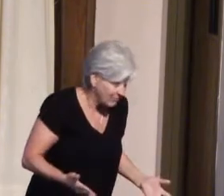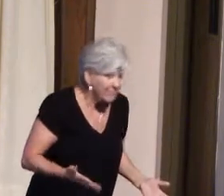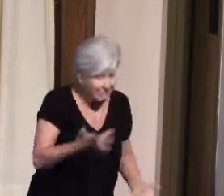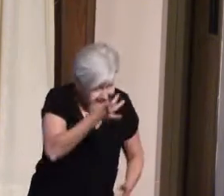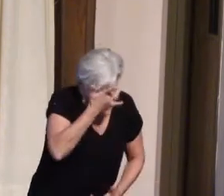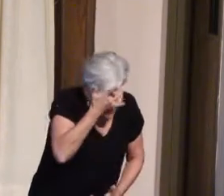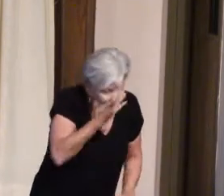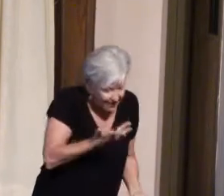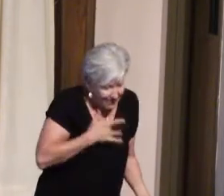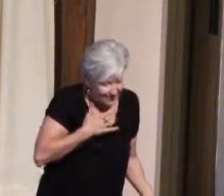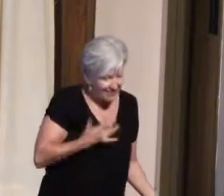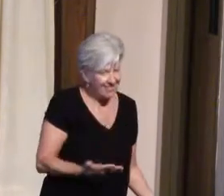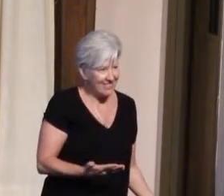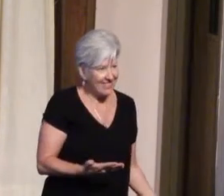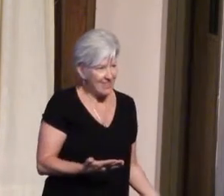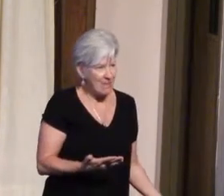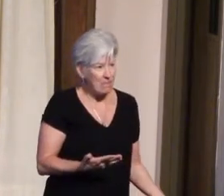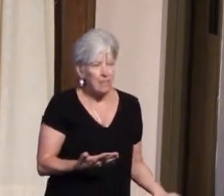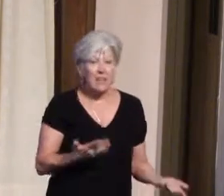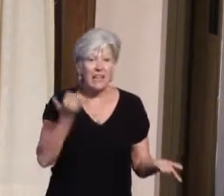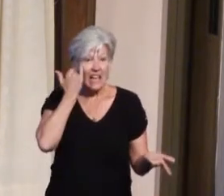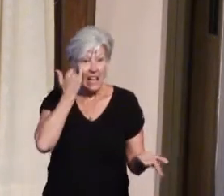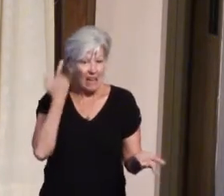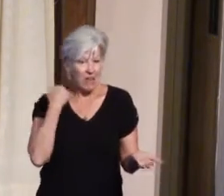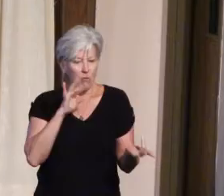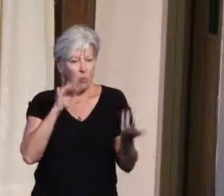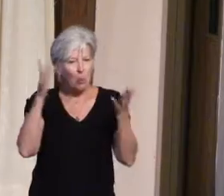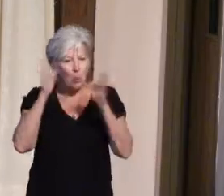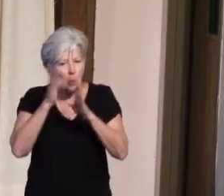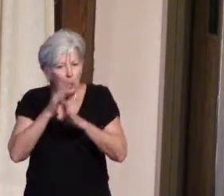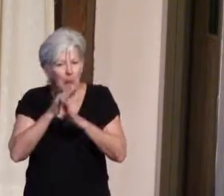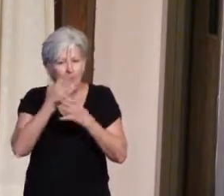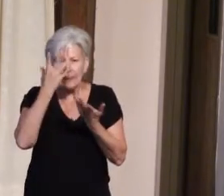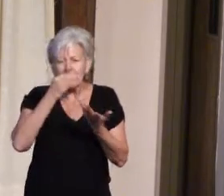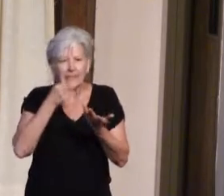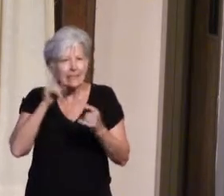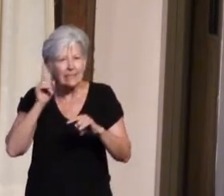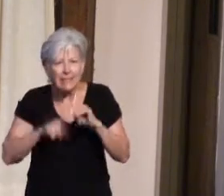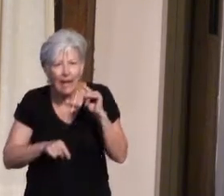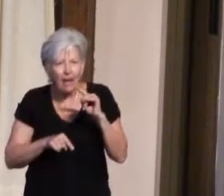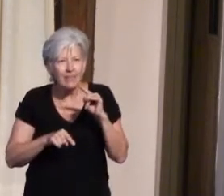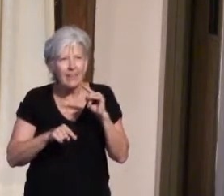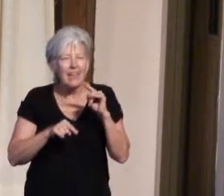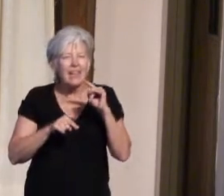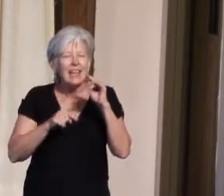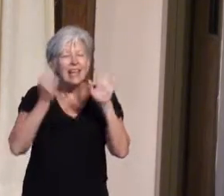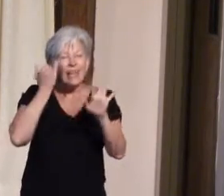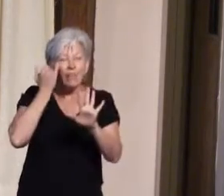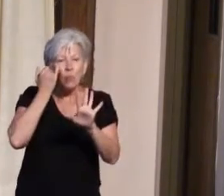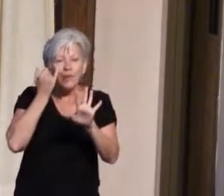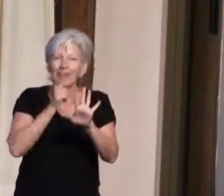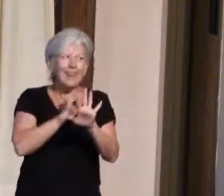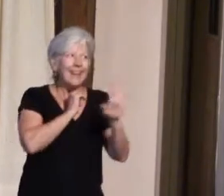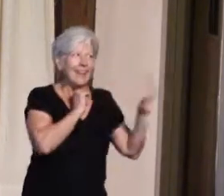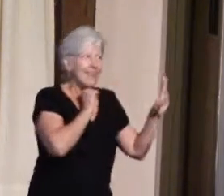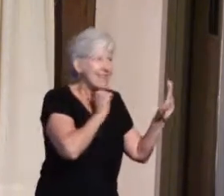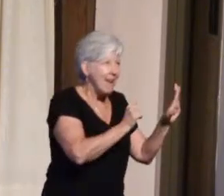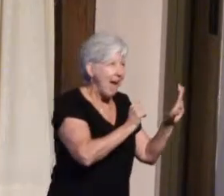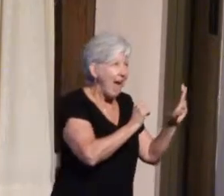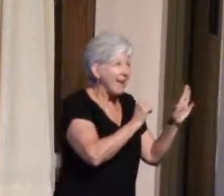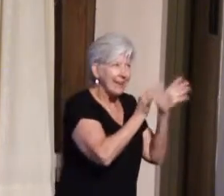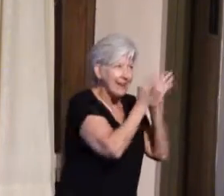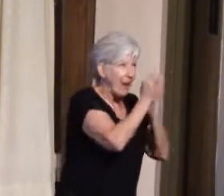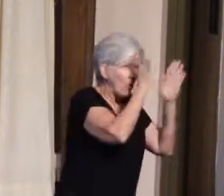sleep and we count our blessings, I invite us to each change our focus from the